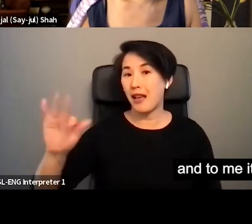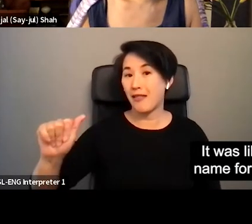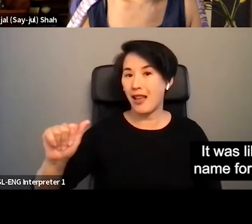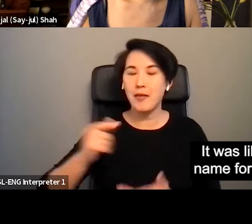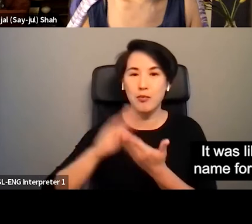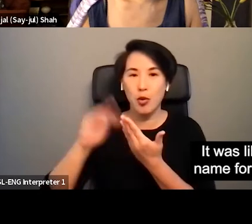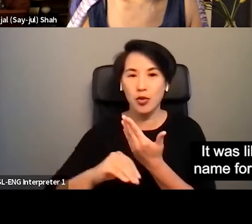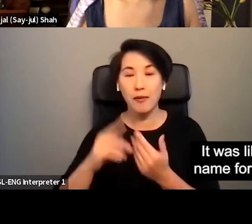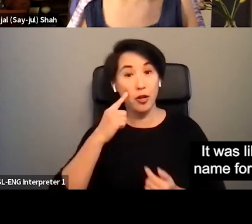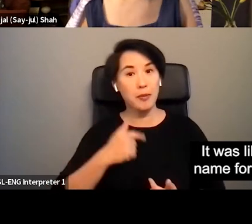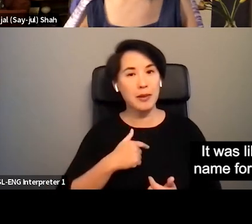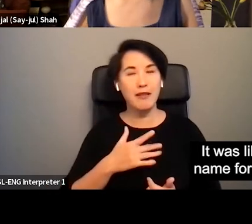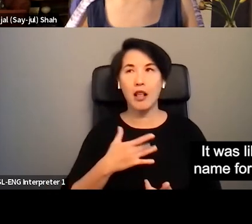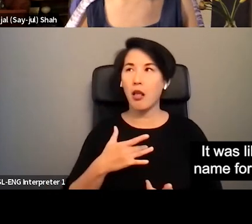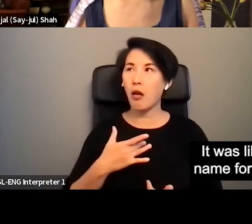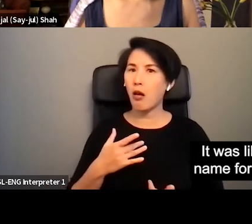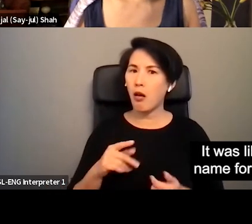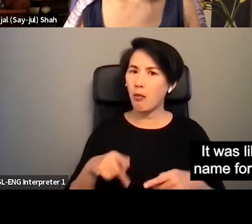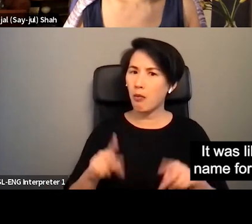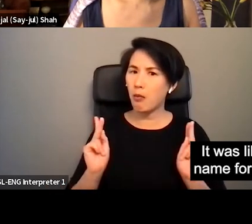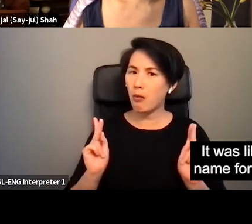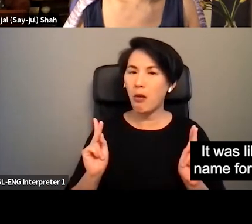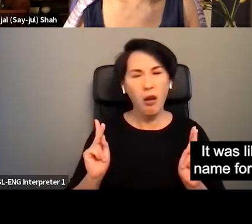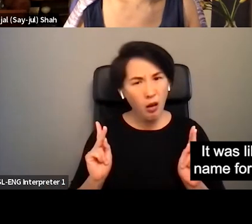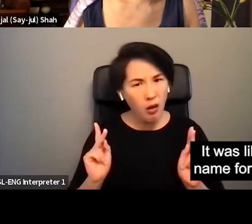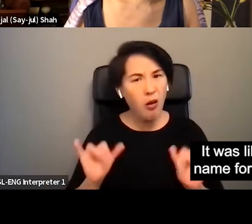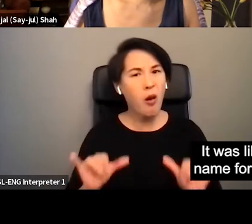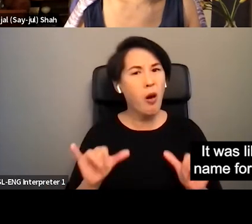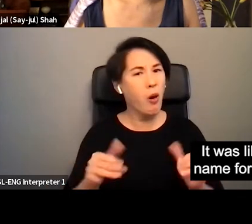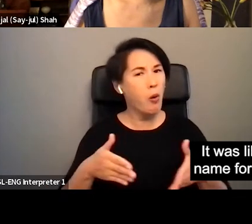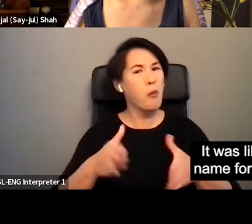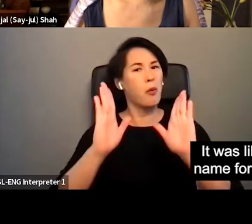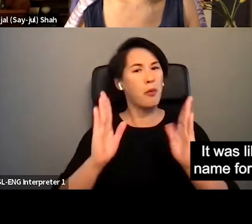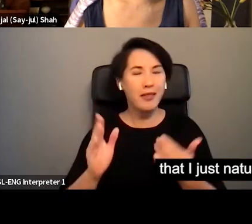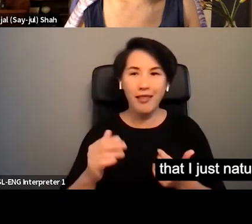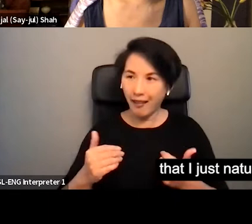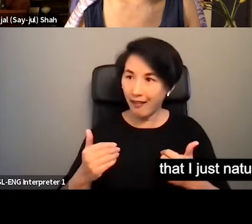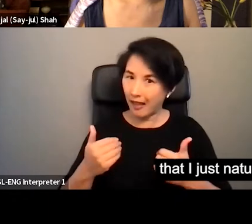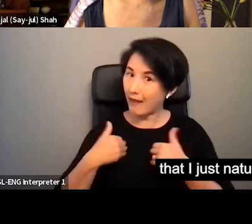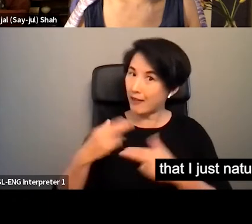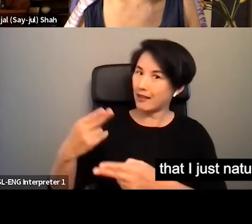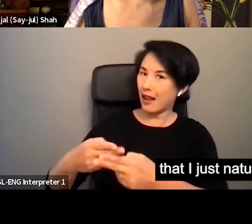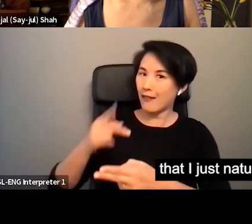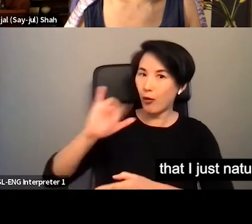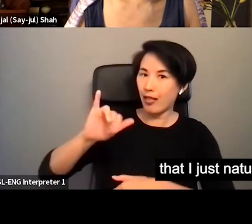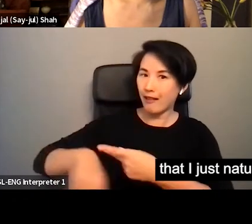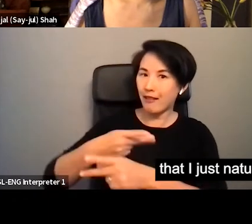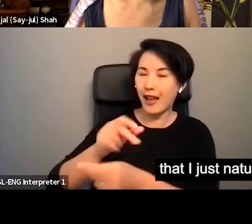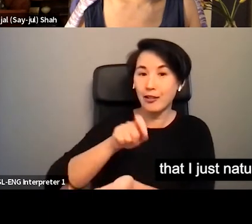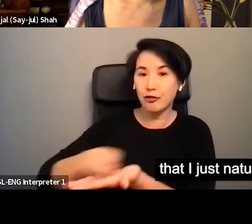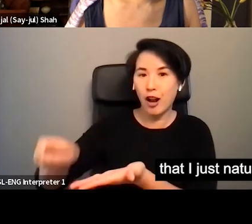like permission. It was like, oh, so there's a name for this type of writing that I